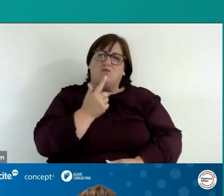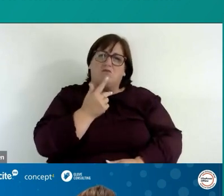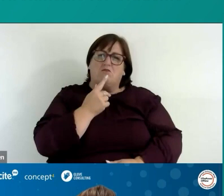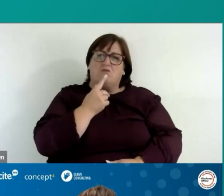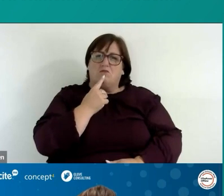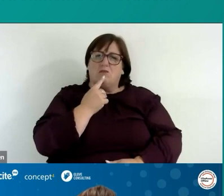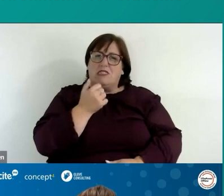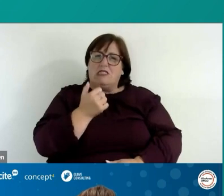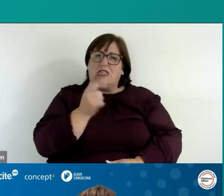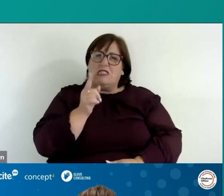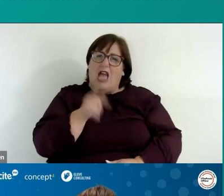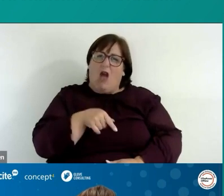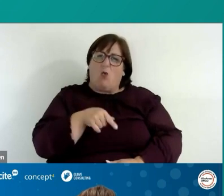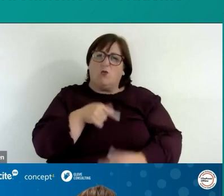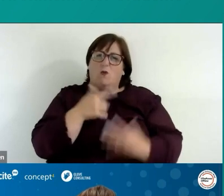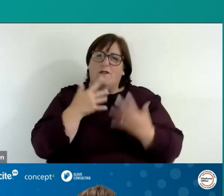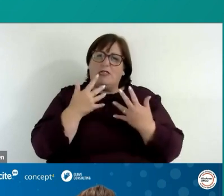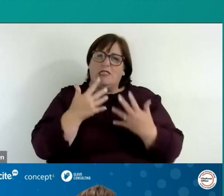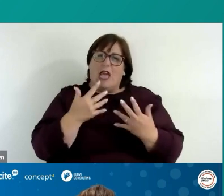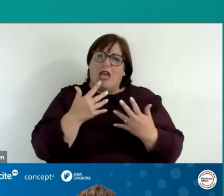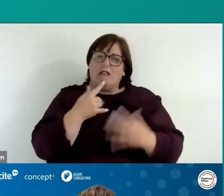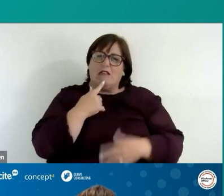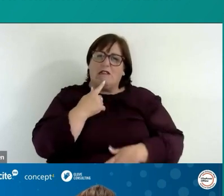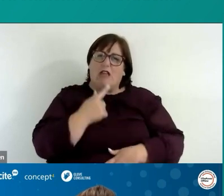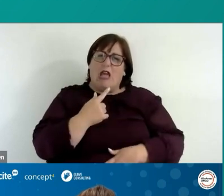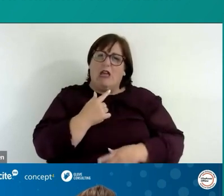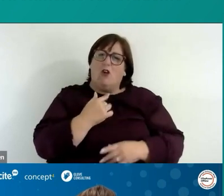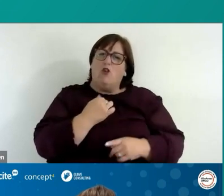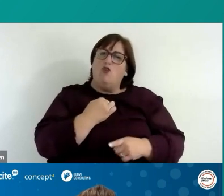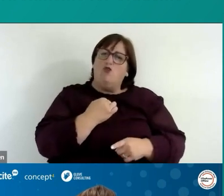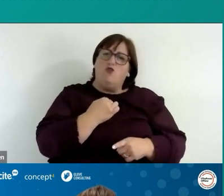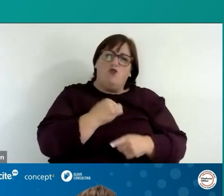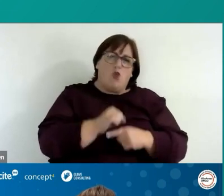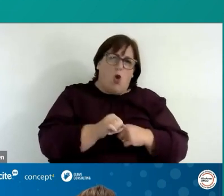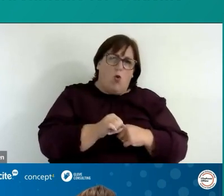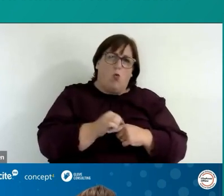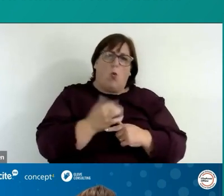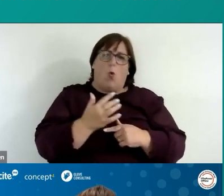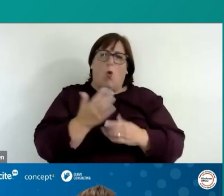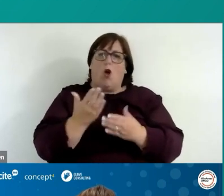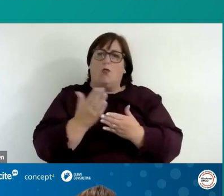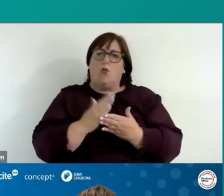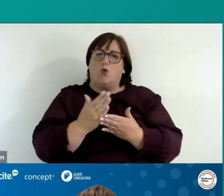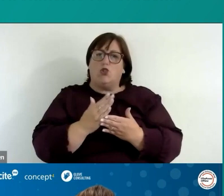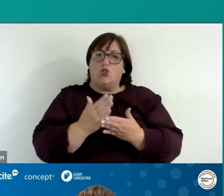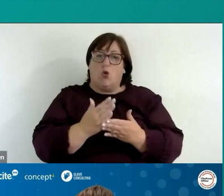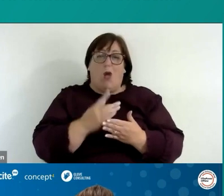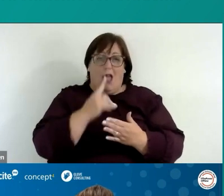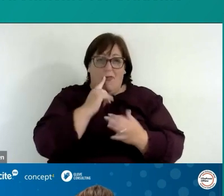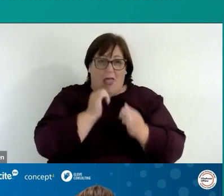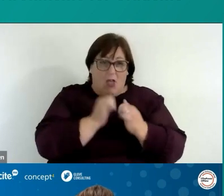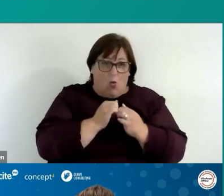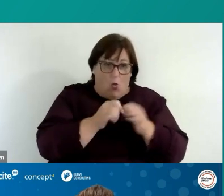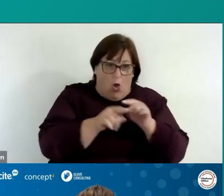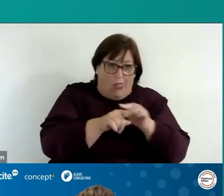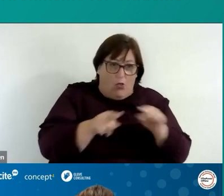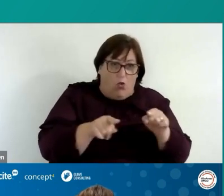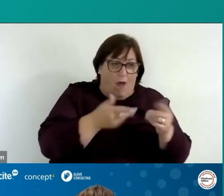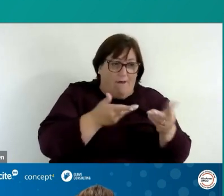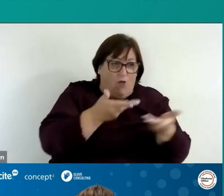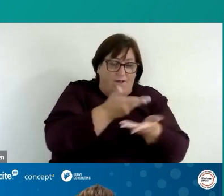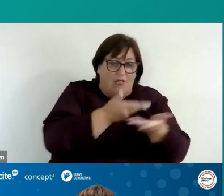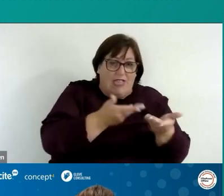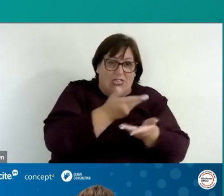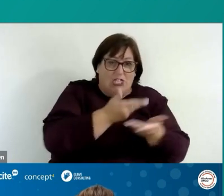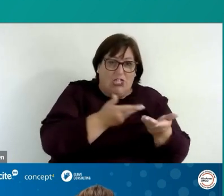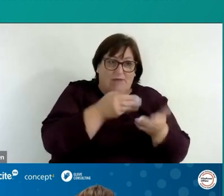out of 10 there that have either said no or not sure to have a good and valid conversation internally or with organisations like ourselves about